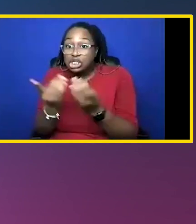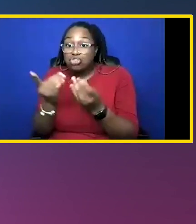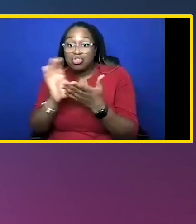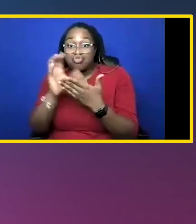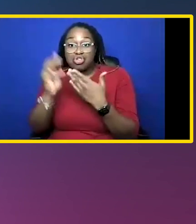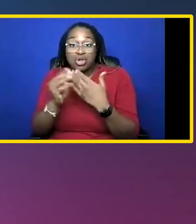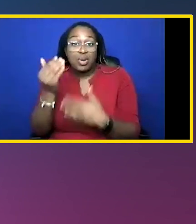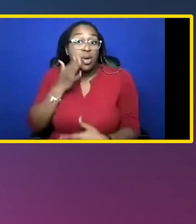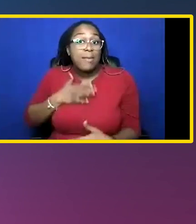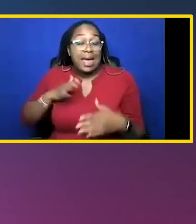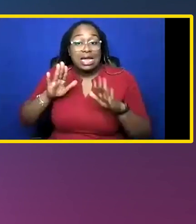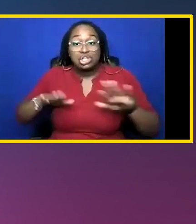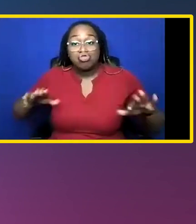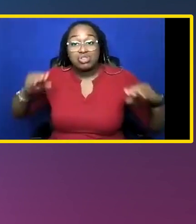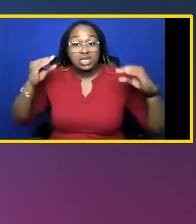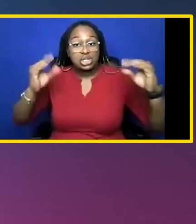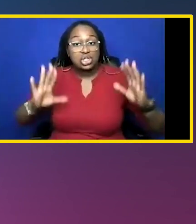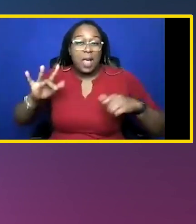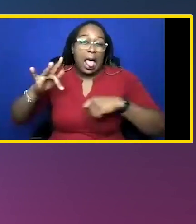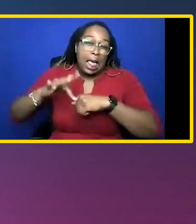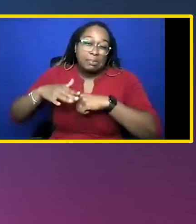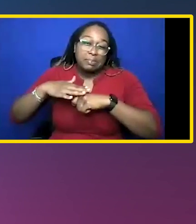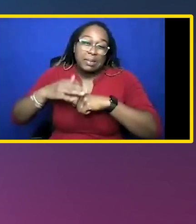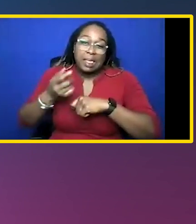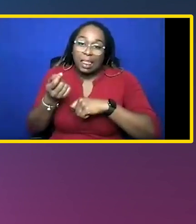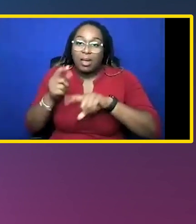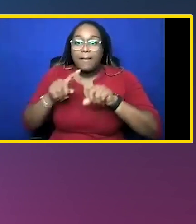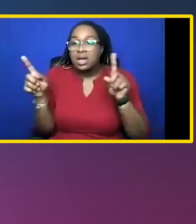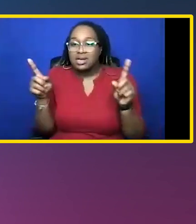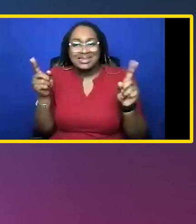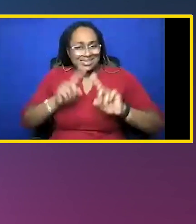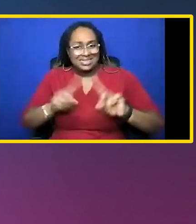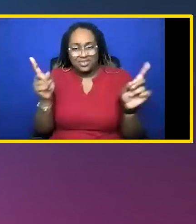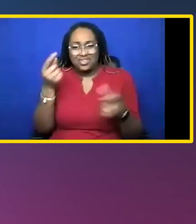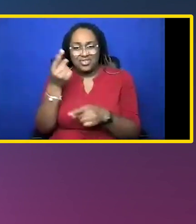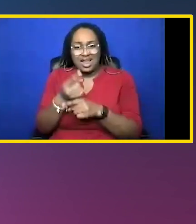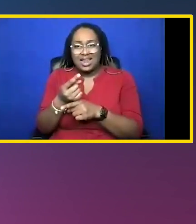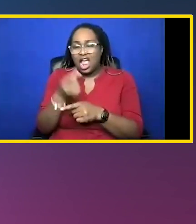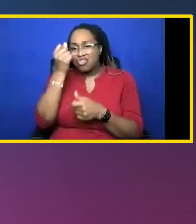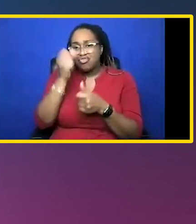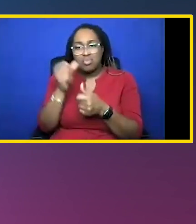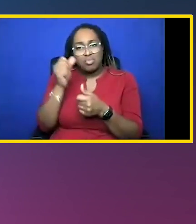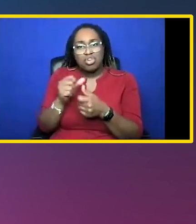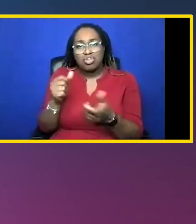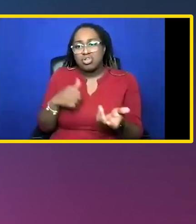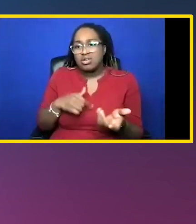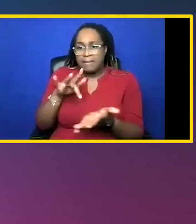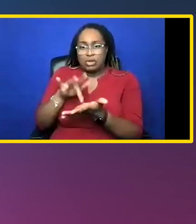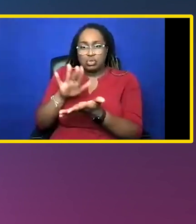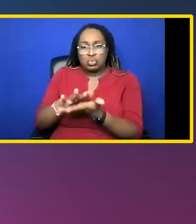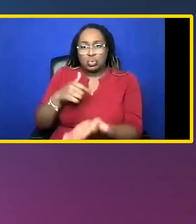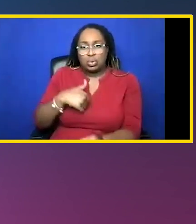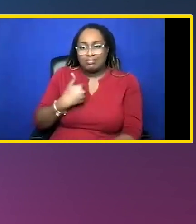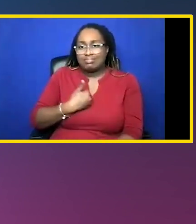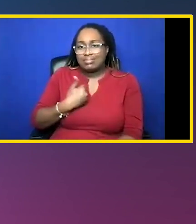my children's teachers have kind of touched on this a little bit, but it's different, right? It's different than I remember being in middle school,